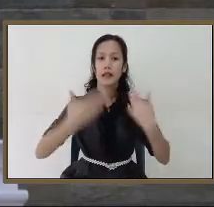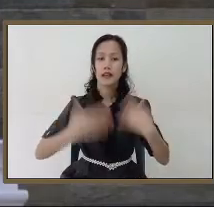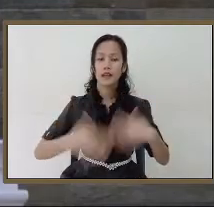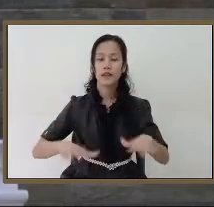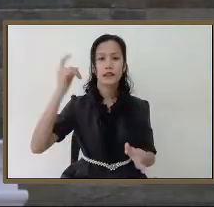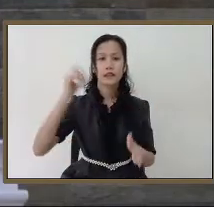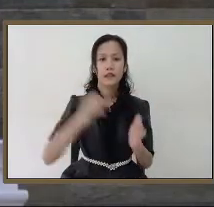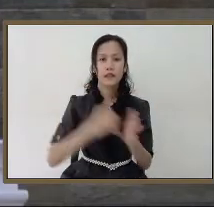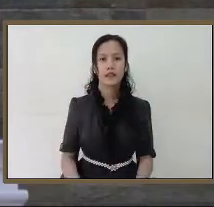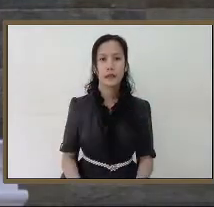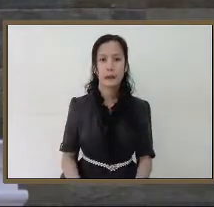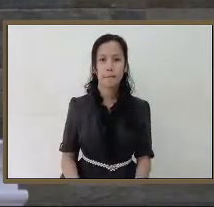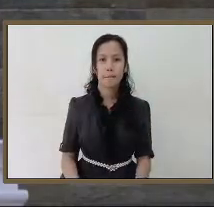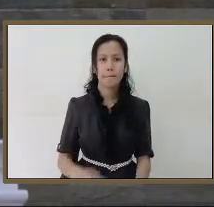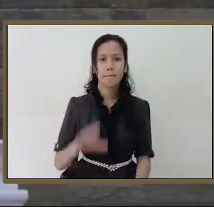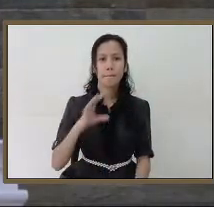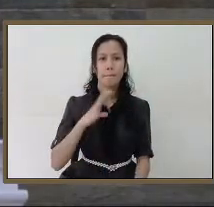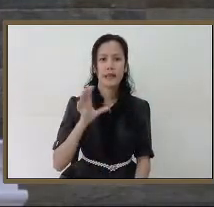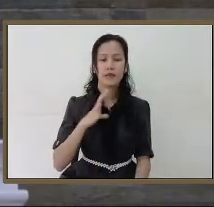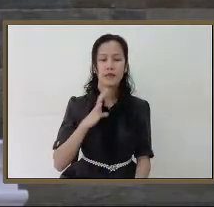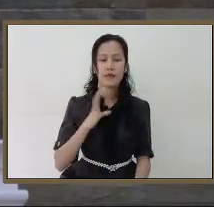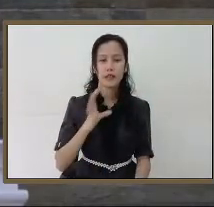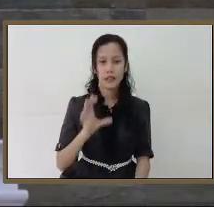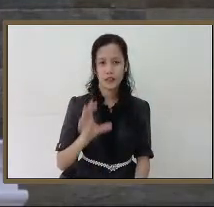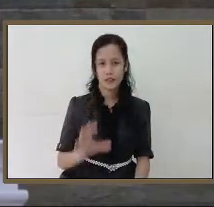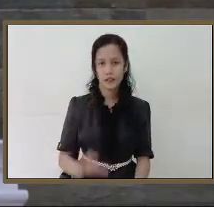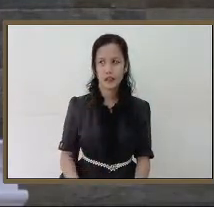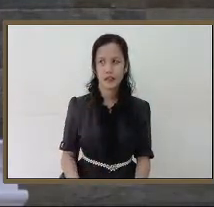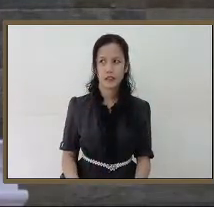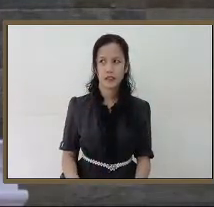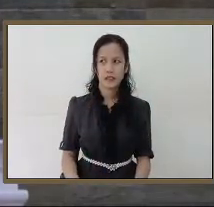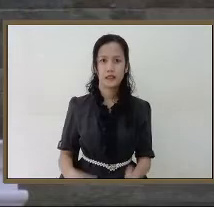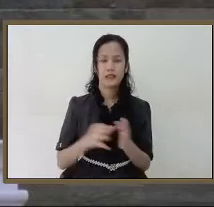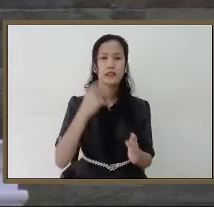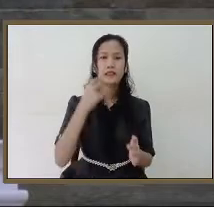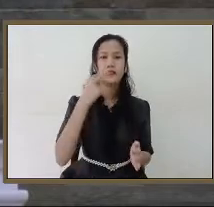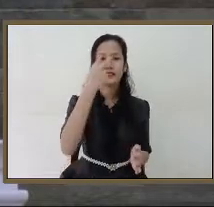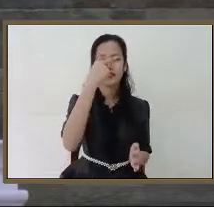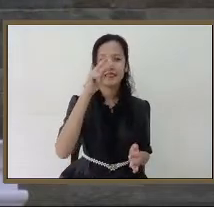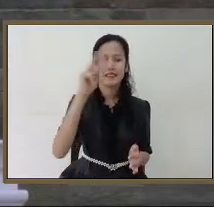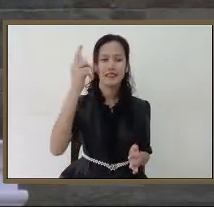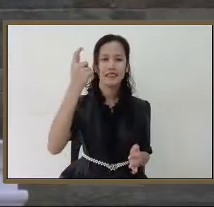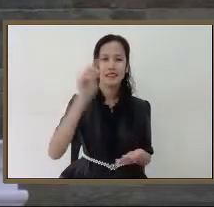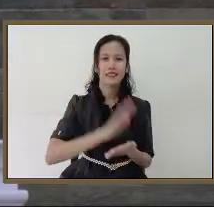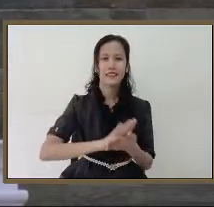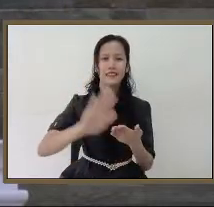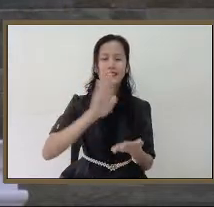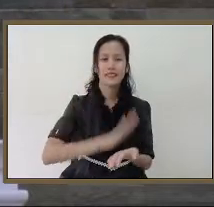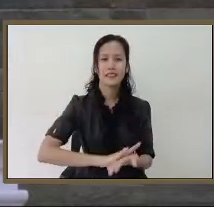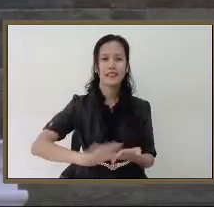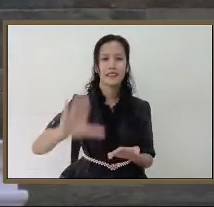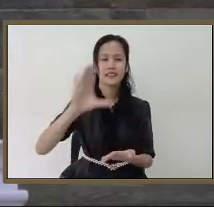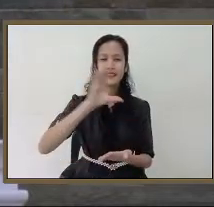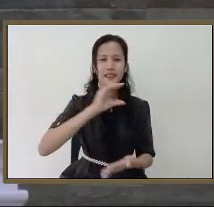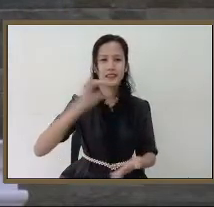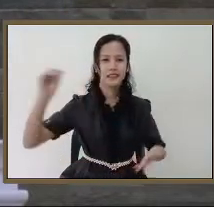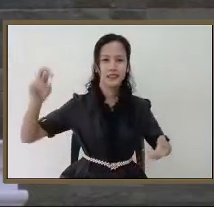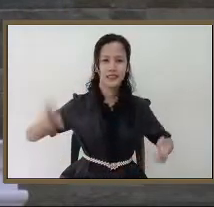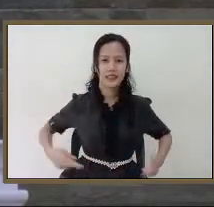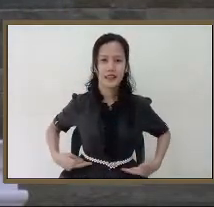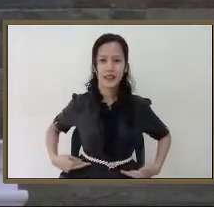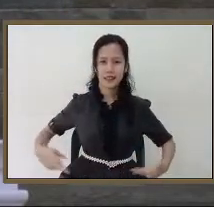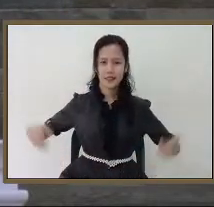chapter, makikita po natin dyan yung cleansing and revival.